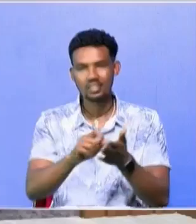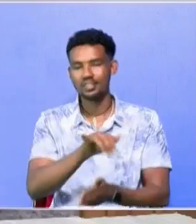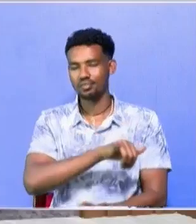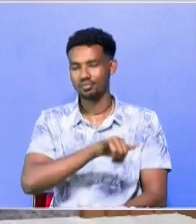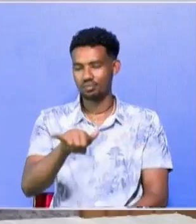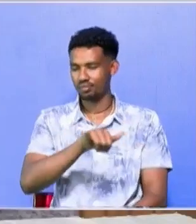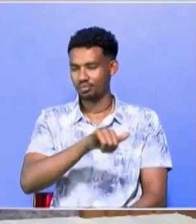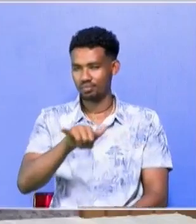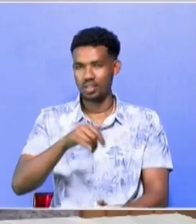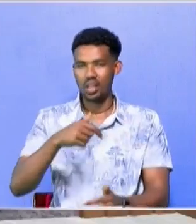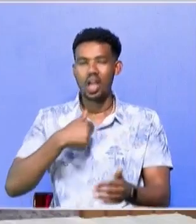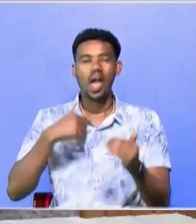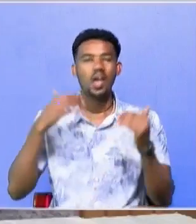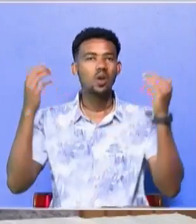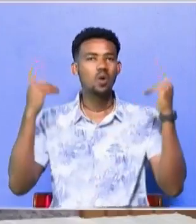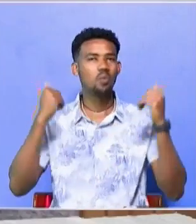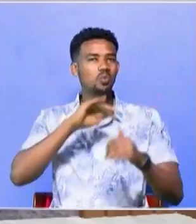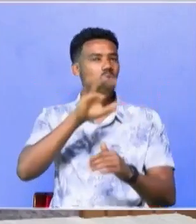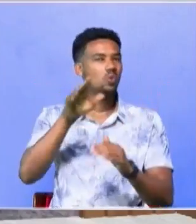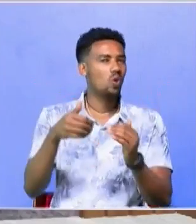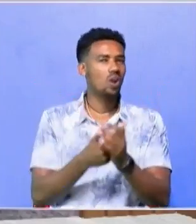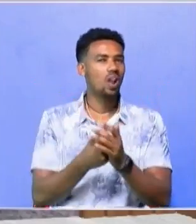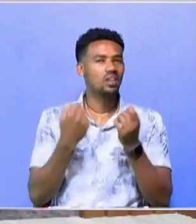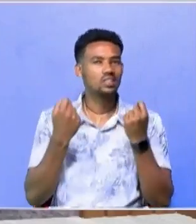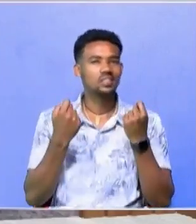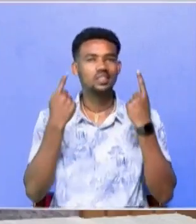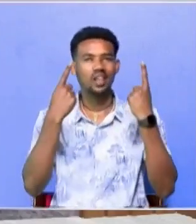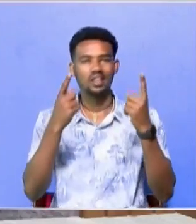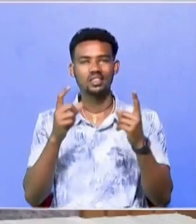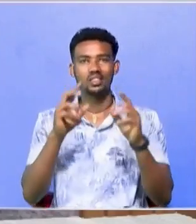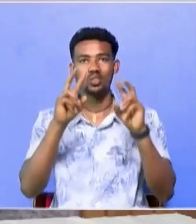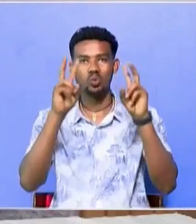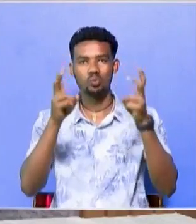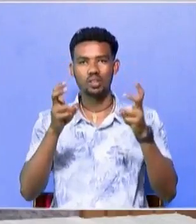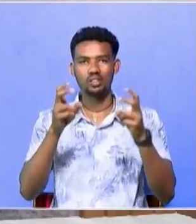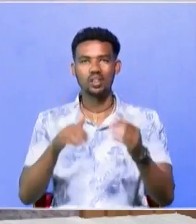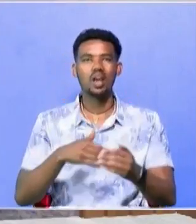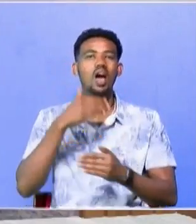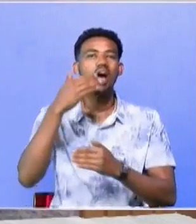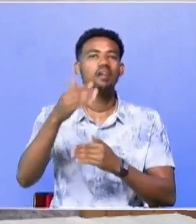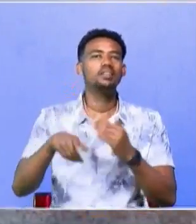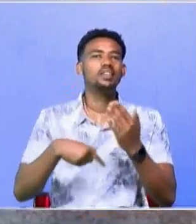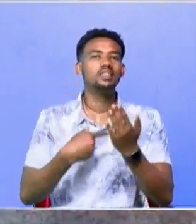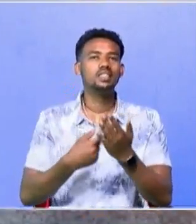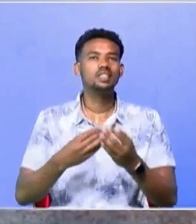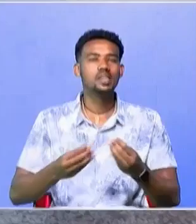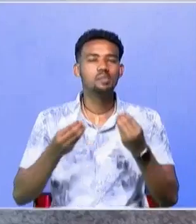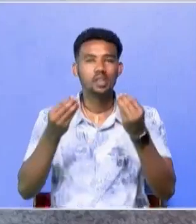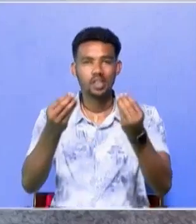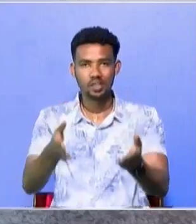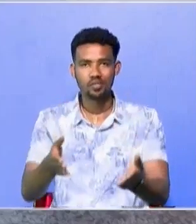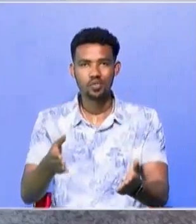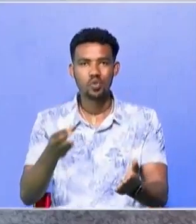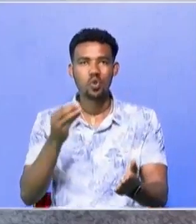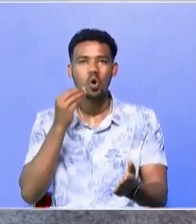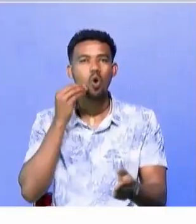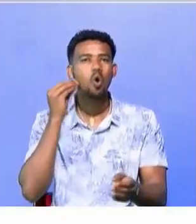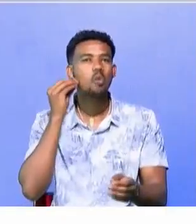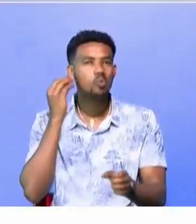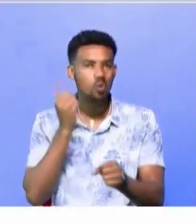them. I hope you all understand the topic. After this, let me give you homework.